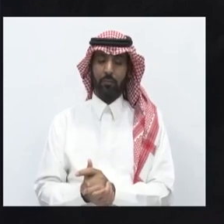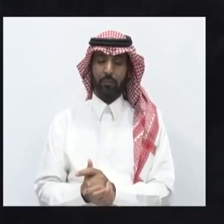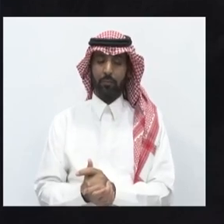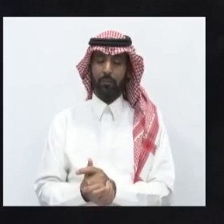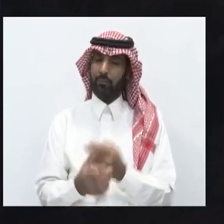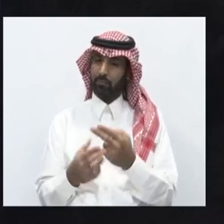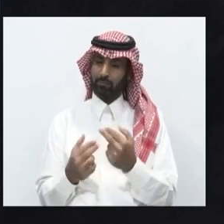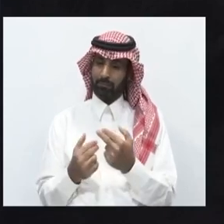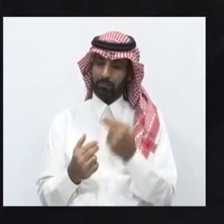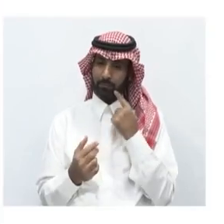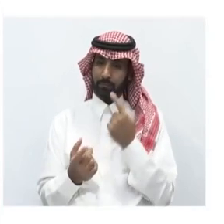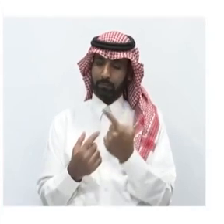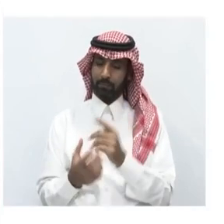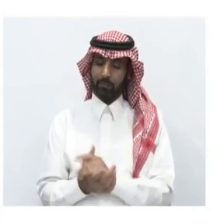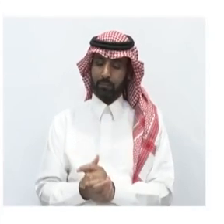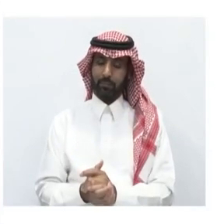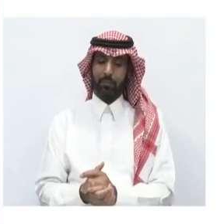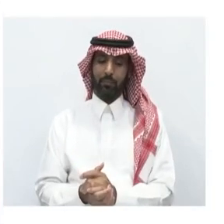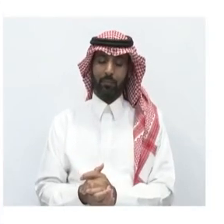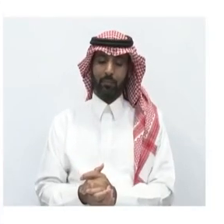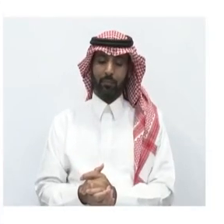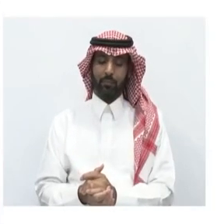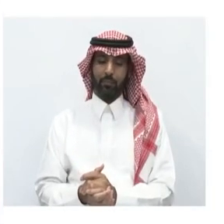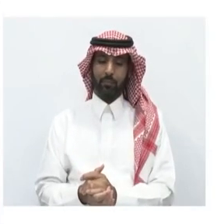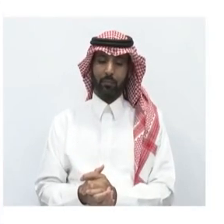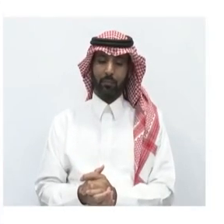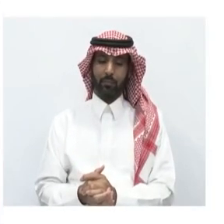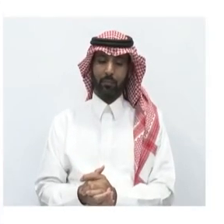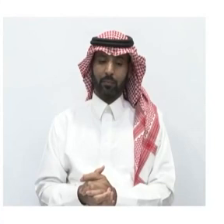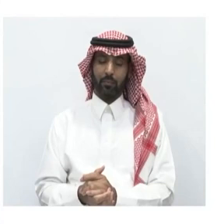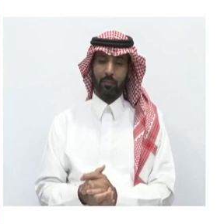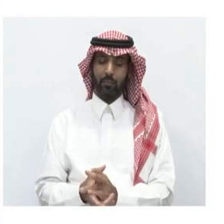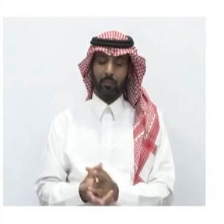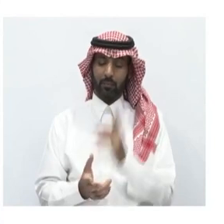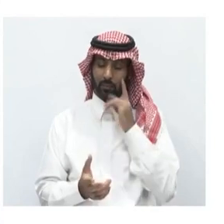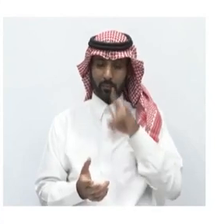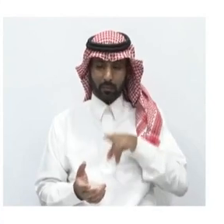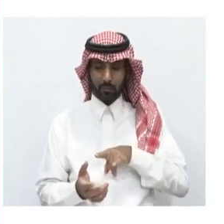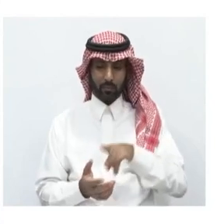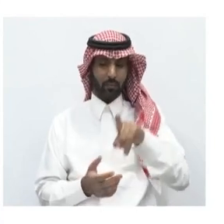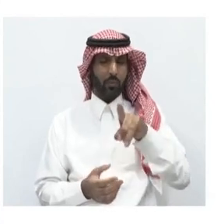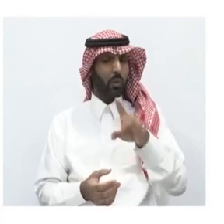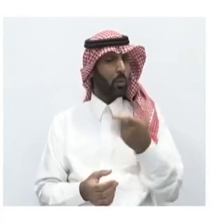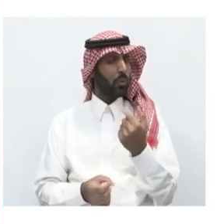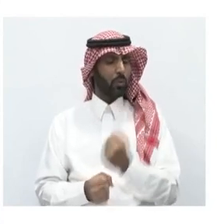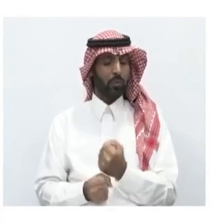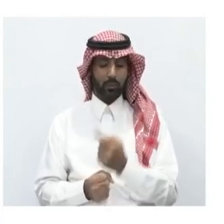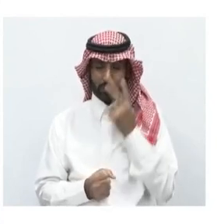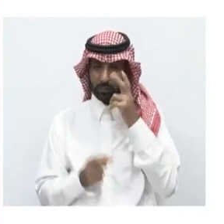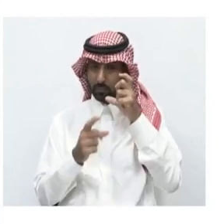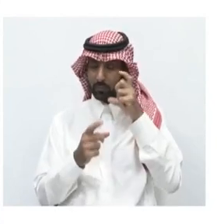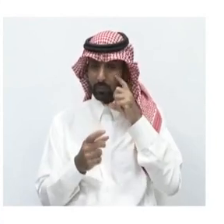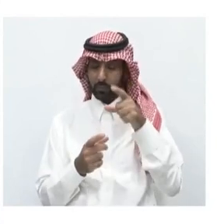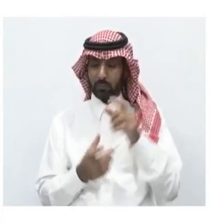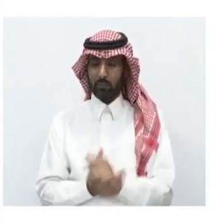decline a request. So what do you do when you board a plane? Of course, you can see here the